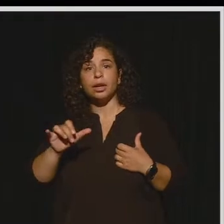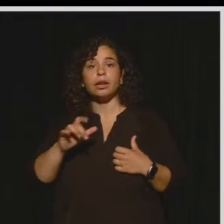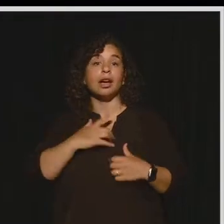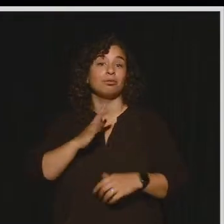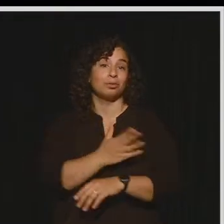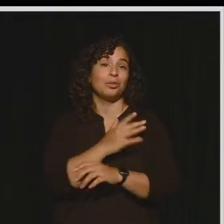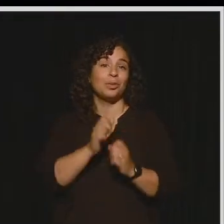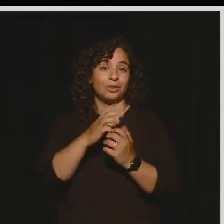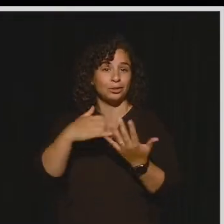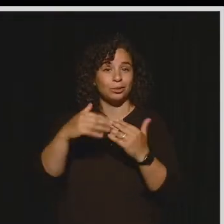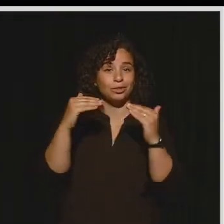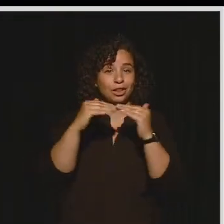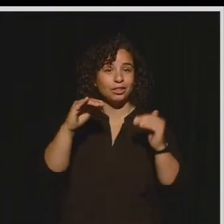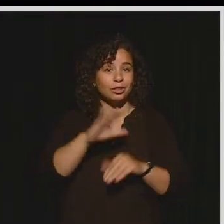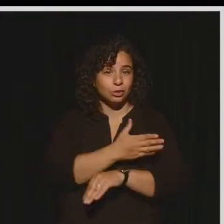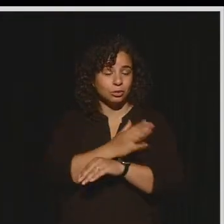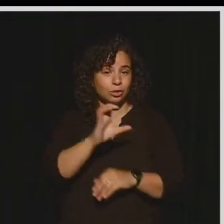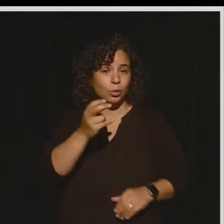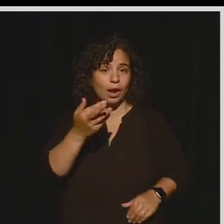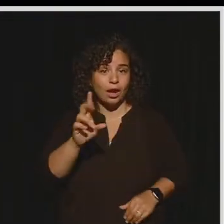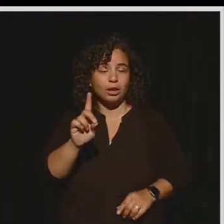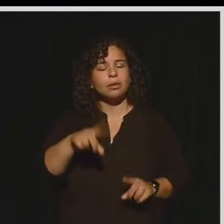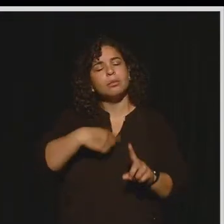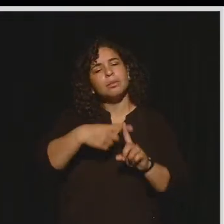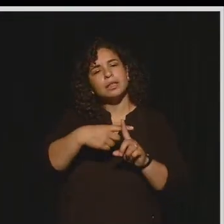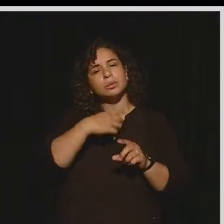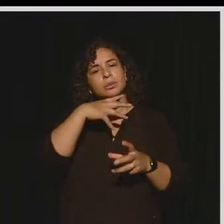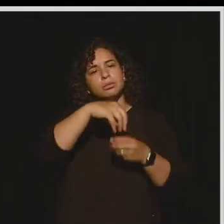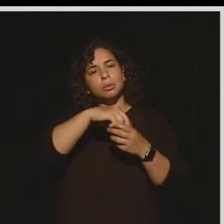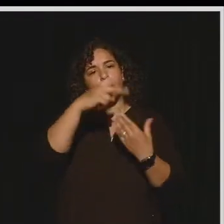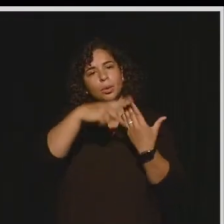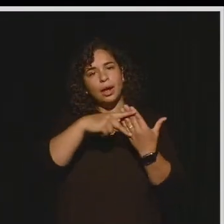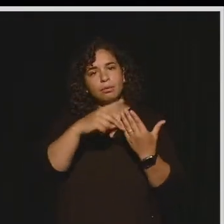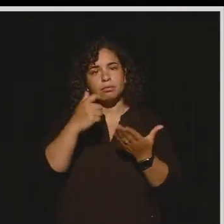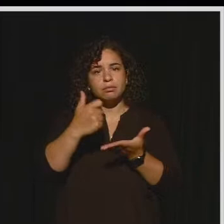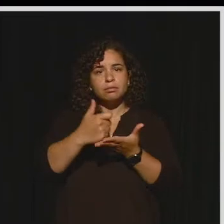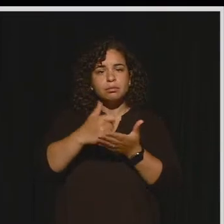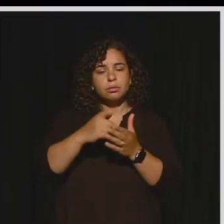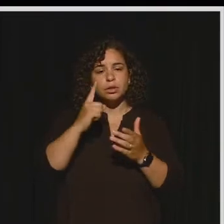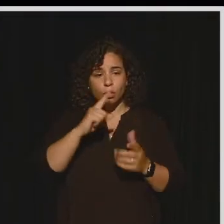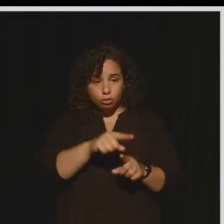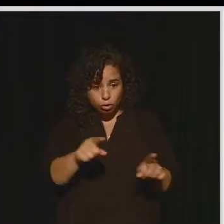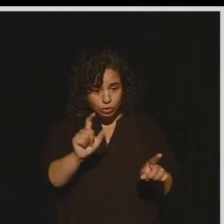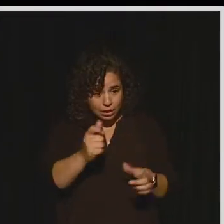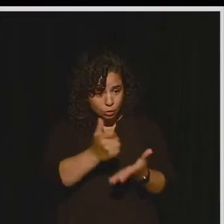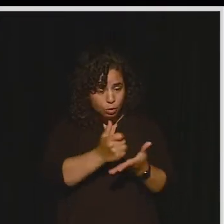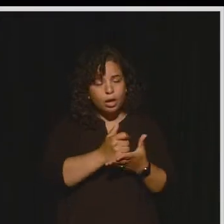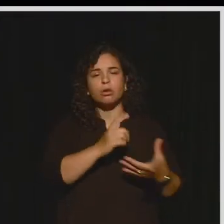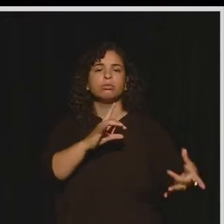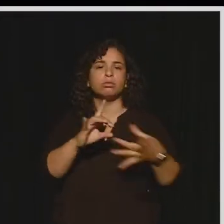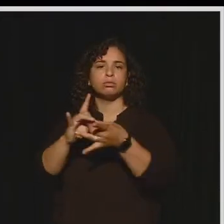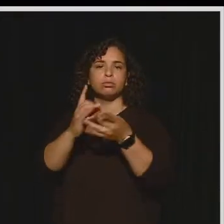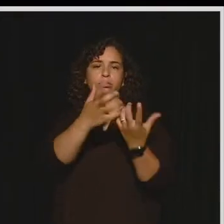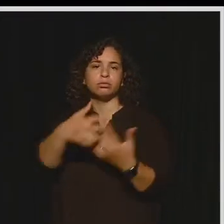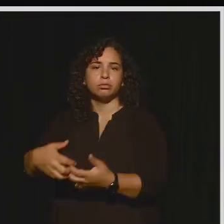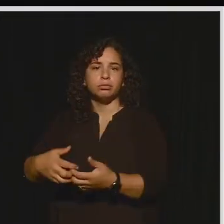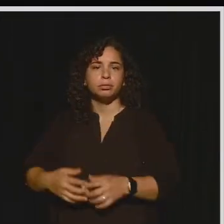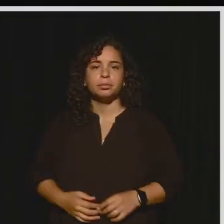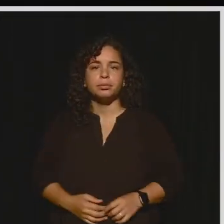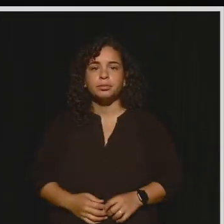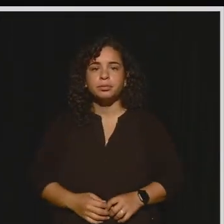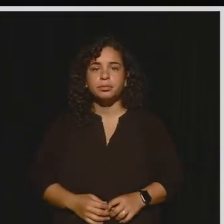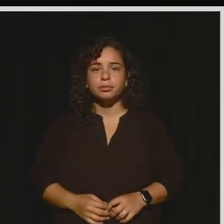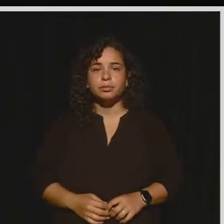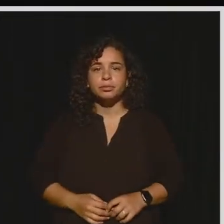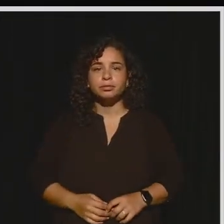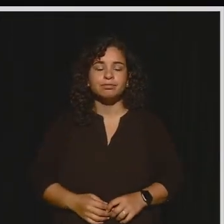work with a program that provides employment or looks for employment for marginalized youth. So I work with them. Well,